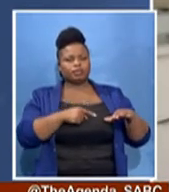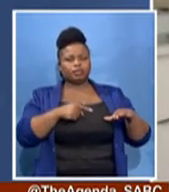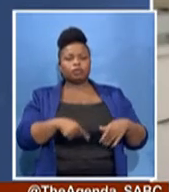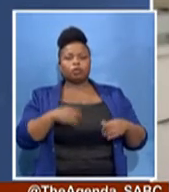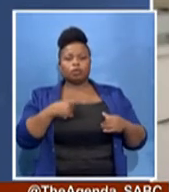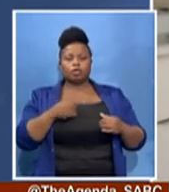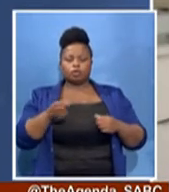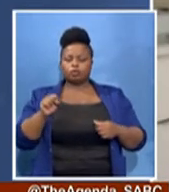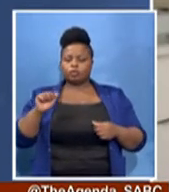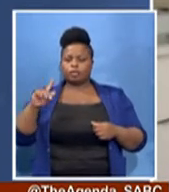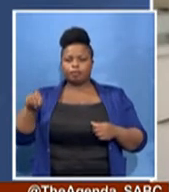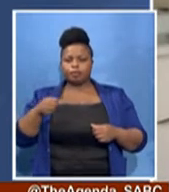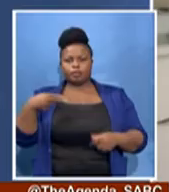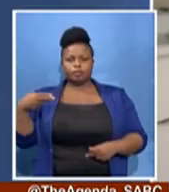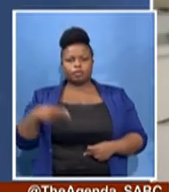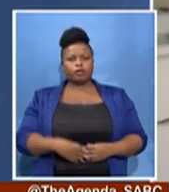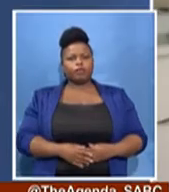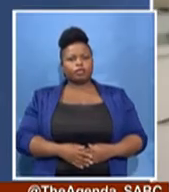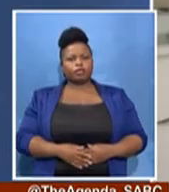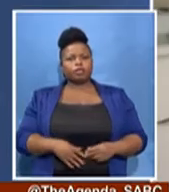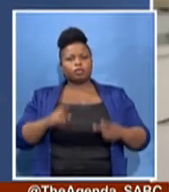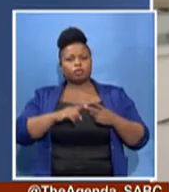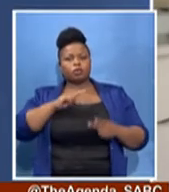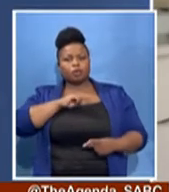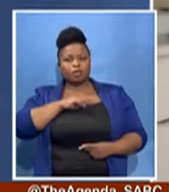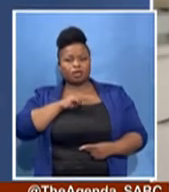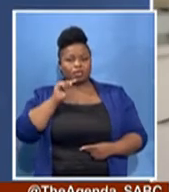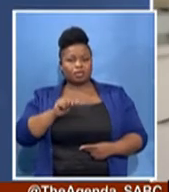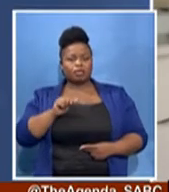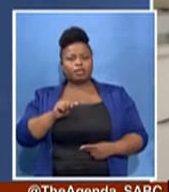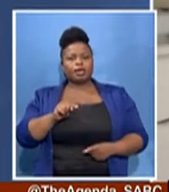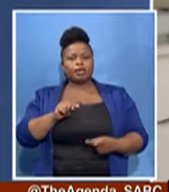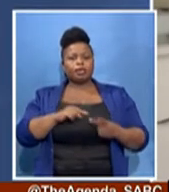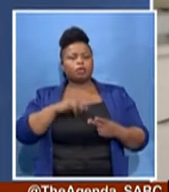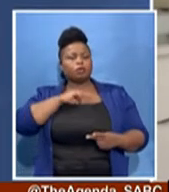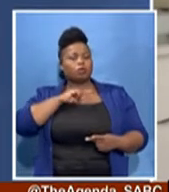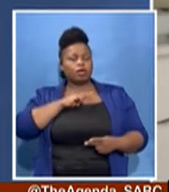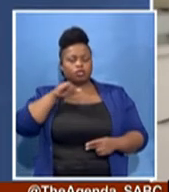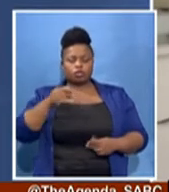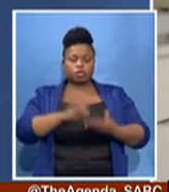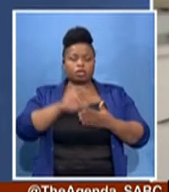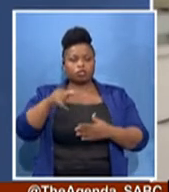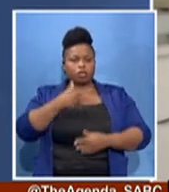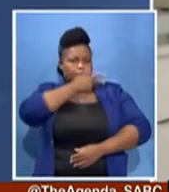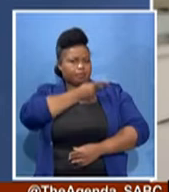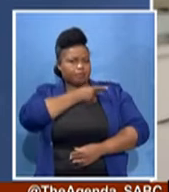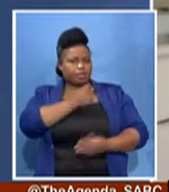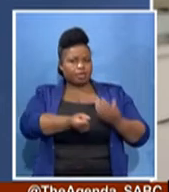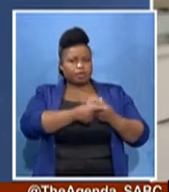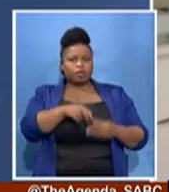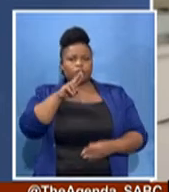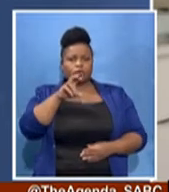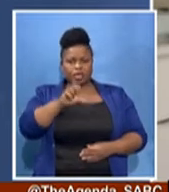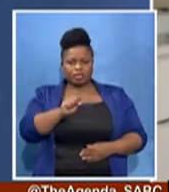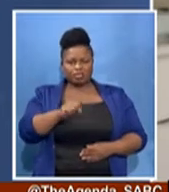What happened was that as they rolled out the J&J vaccine in the United States, where they've immunized nearly 7 million